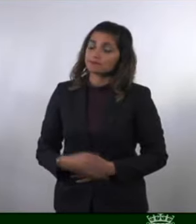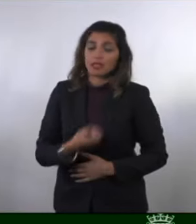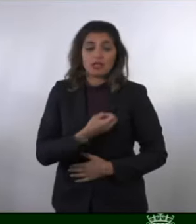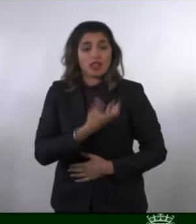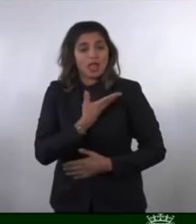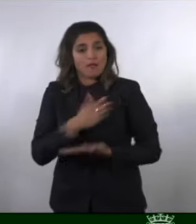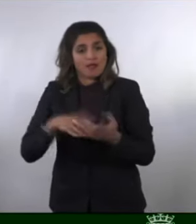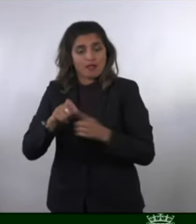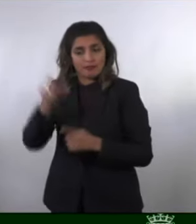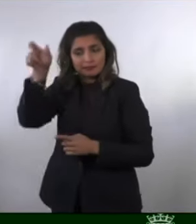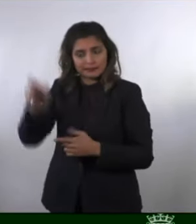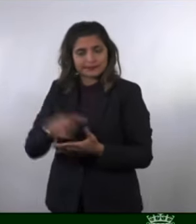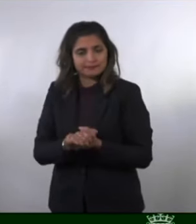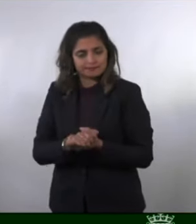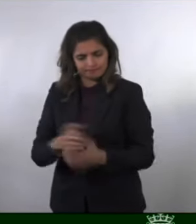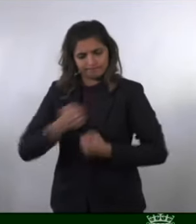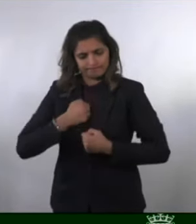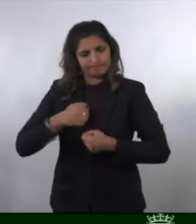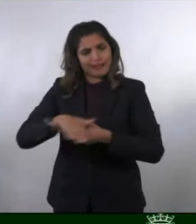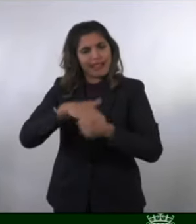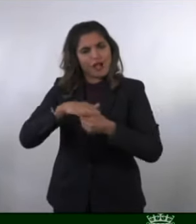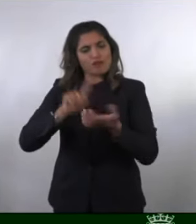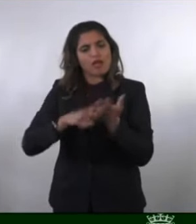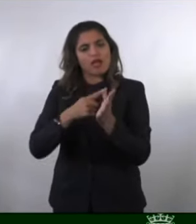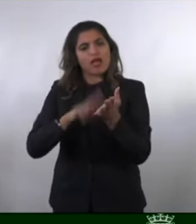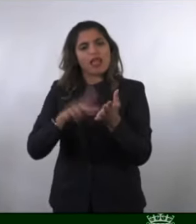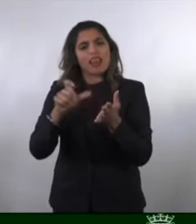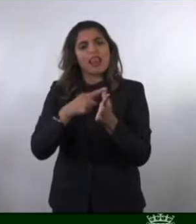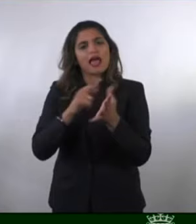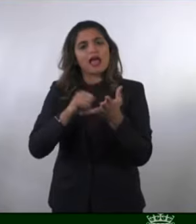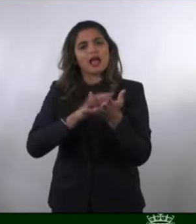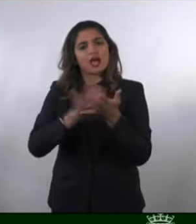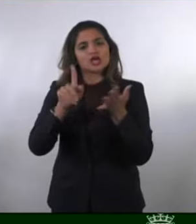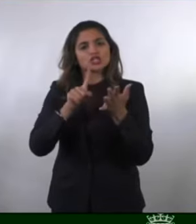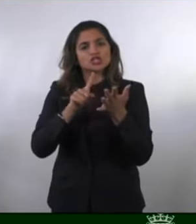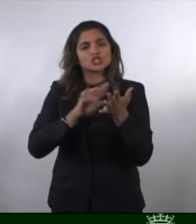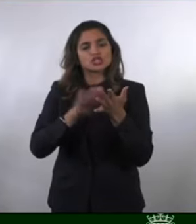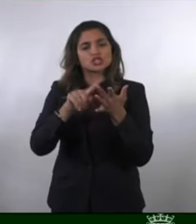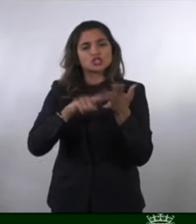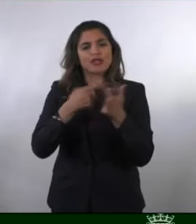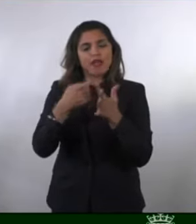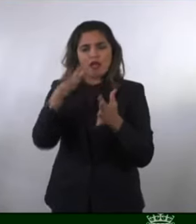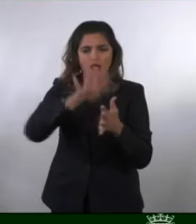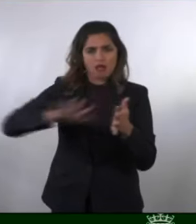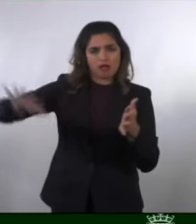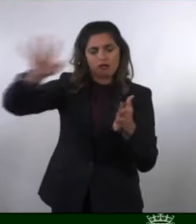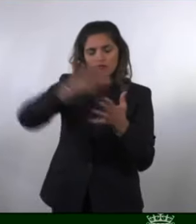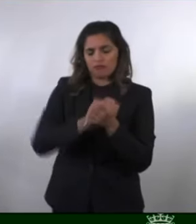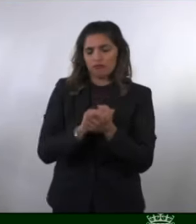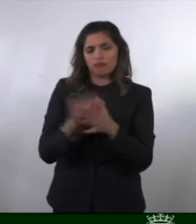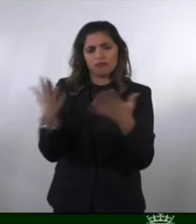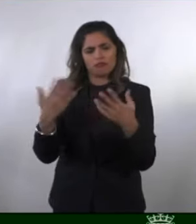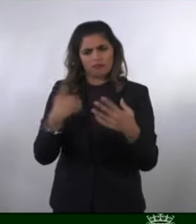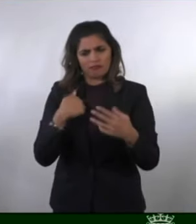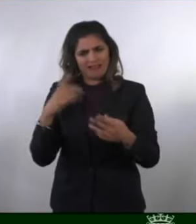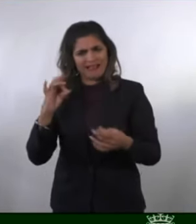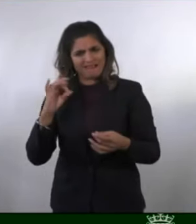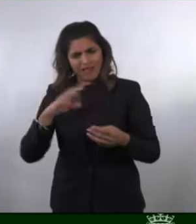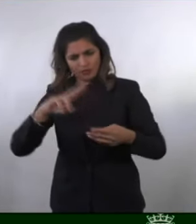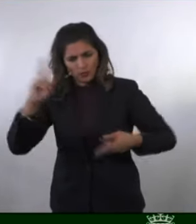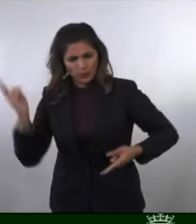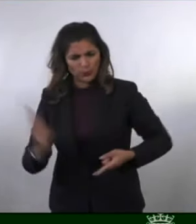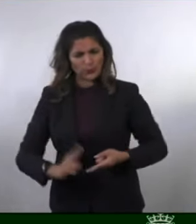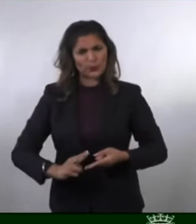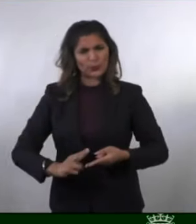Wyre have been frustrated that although they have infection rates at the bottom of the Lancashire table of infections, they are bound by the rest